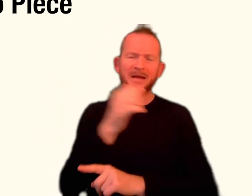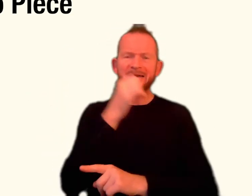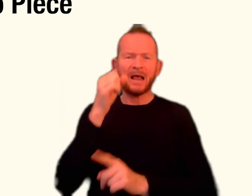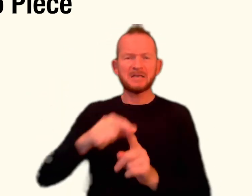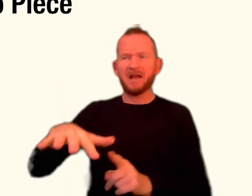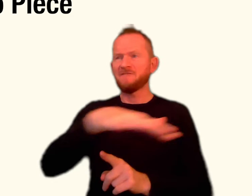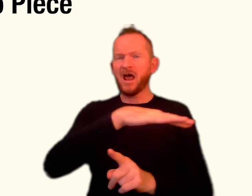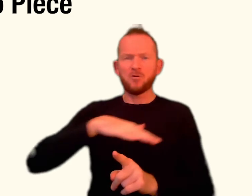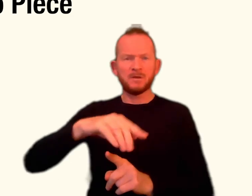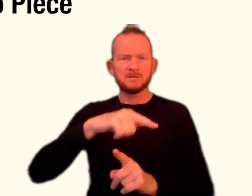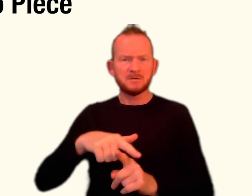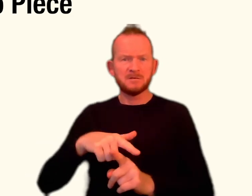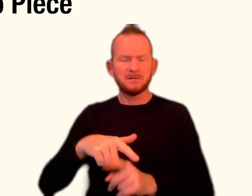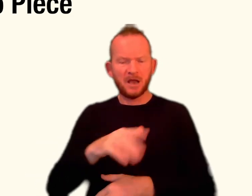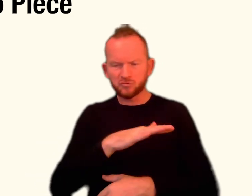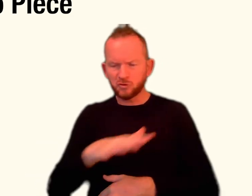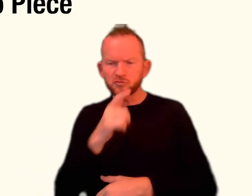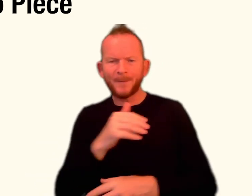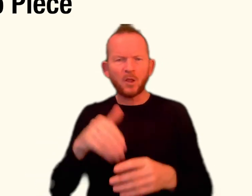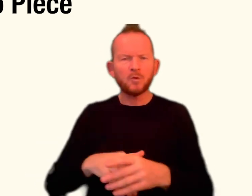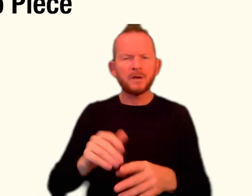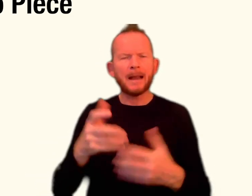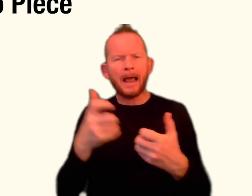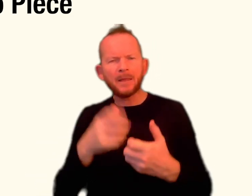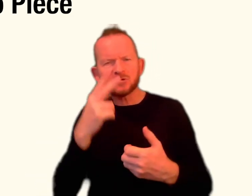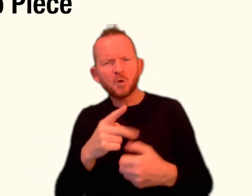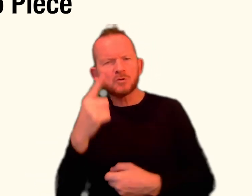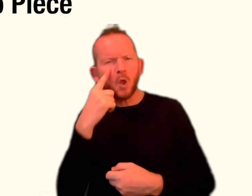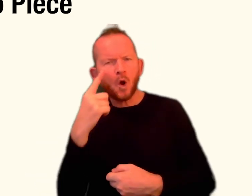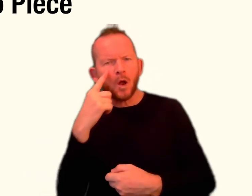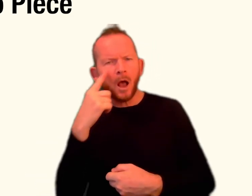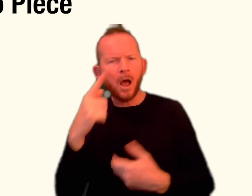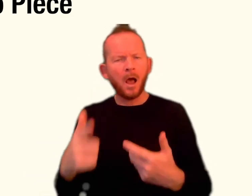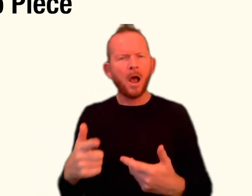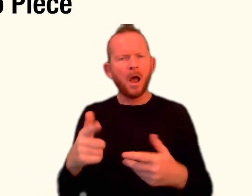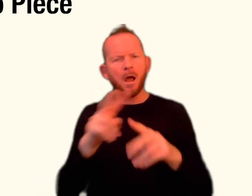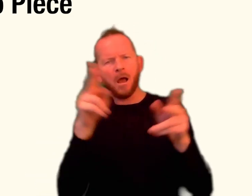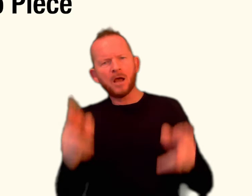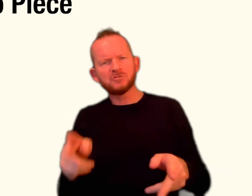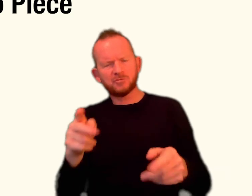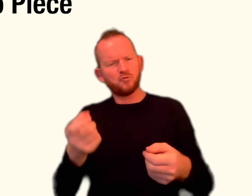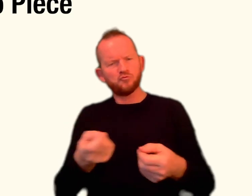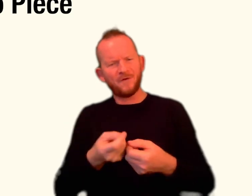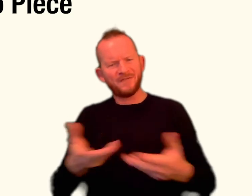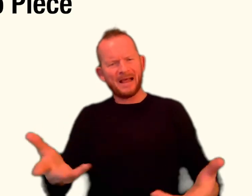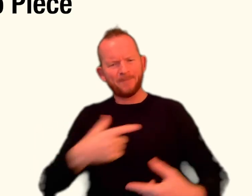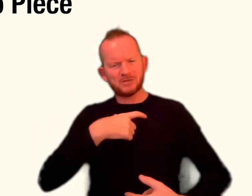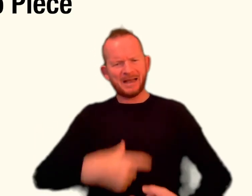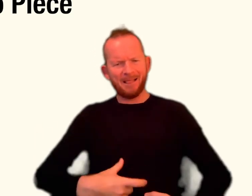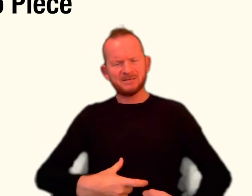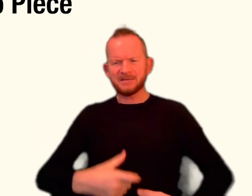Students should also be included in what their schools look like. This should reflect their personalities and make them proud to be there. They spend so much